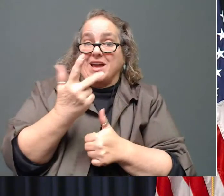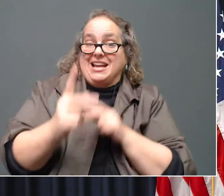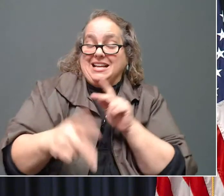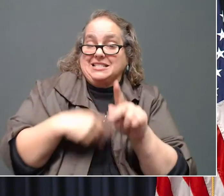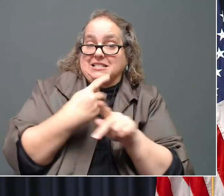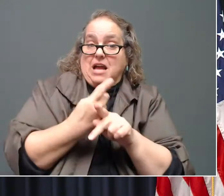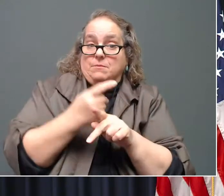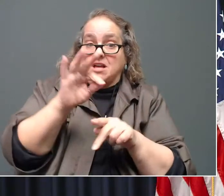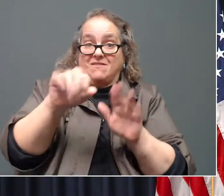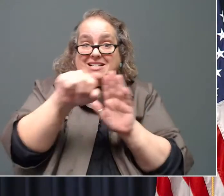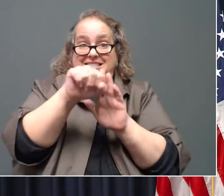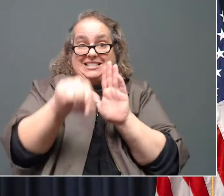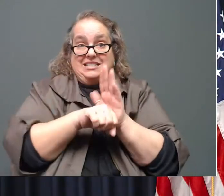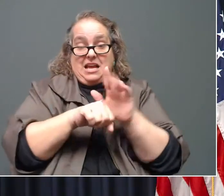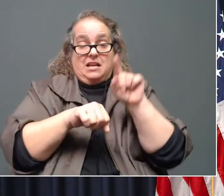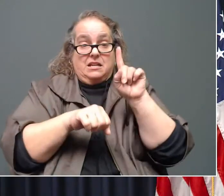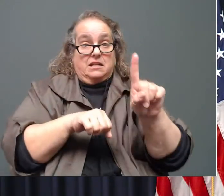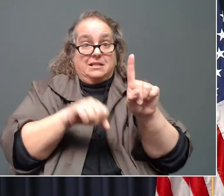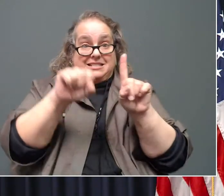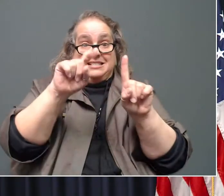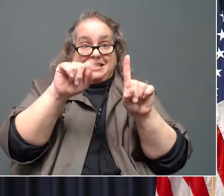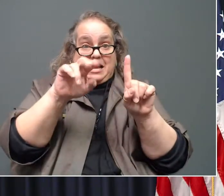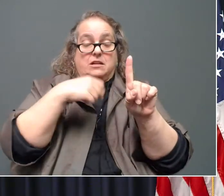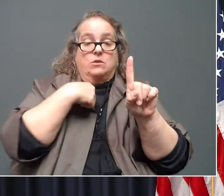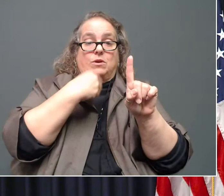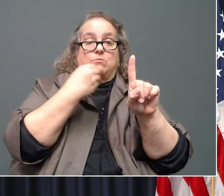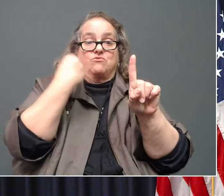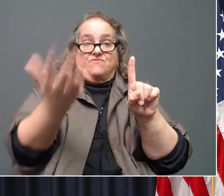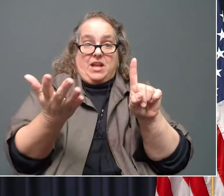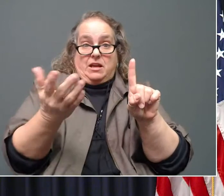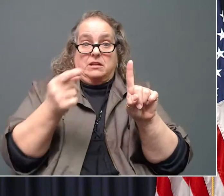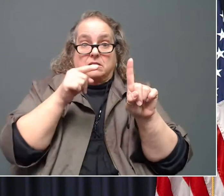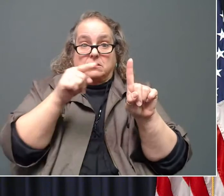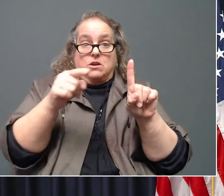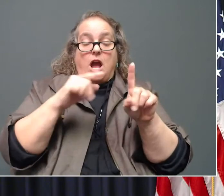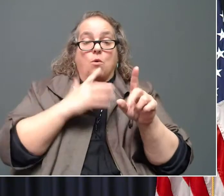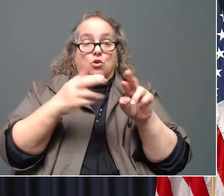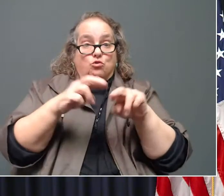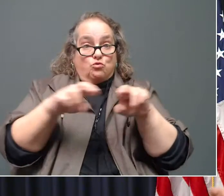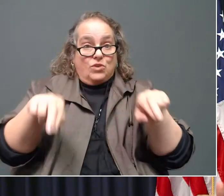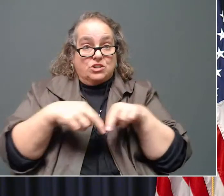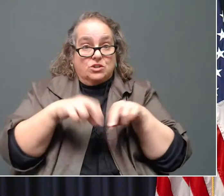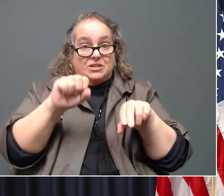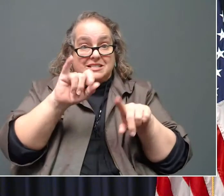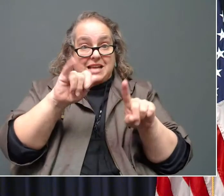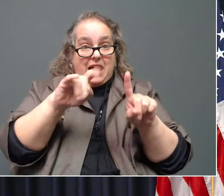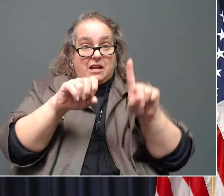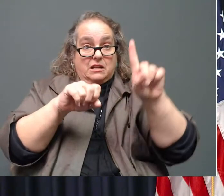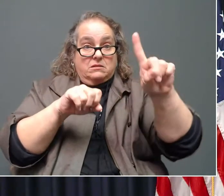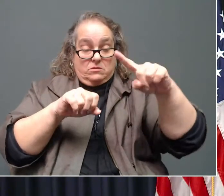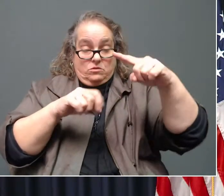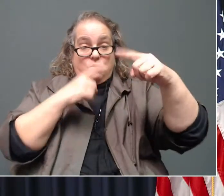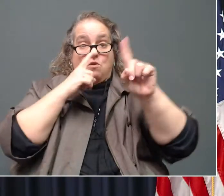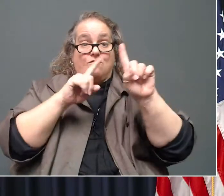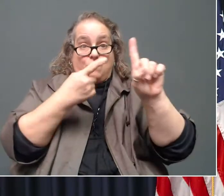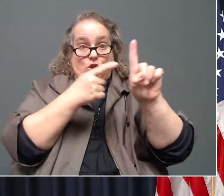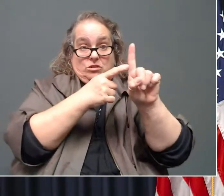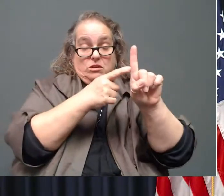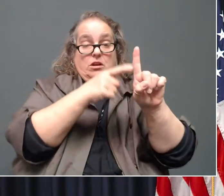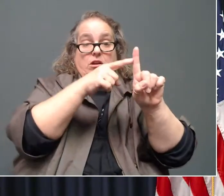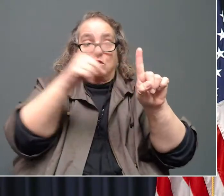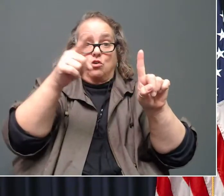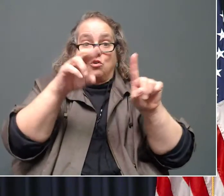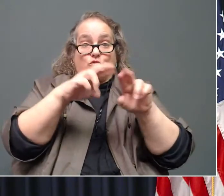we provide vaccine to. Those are our regional sites. Remember, we've announced a number of those. There